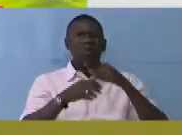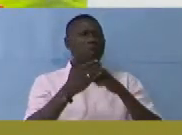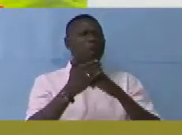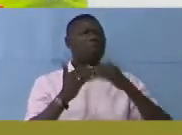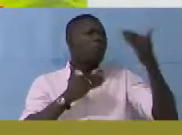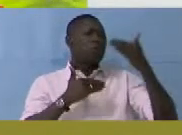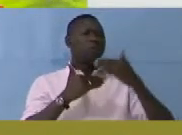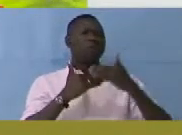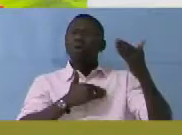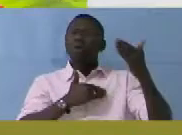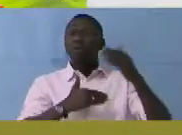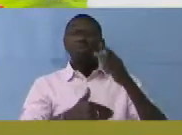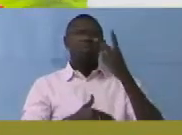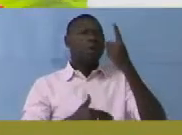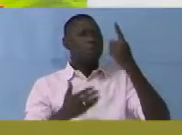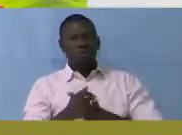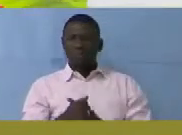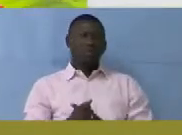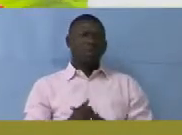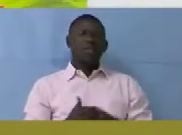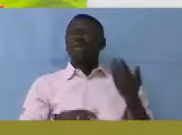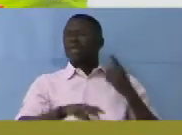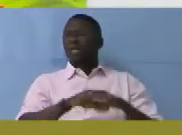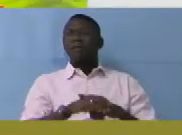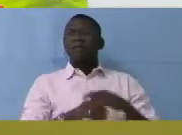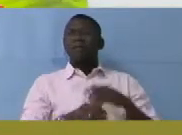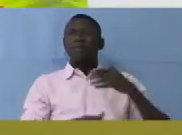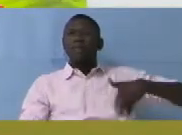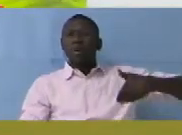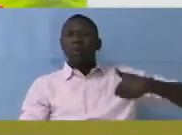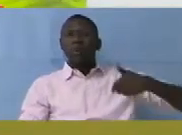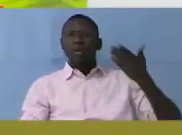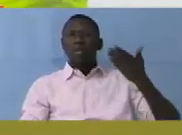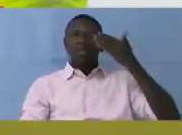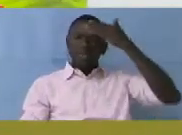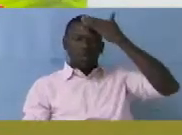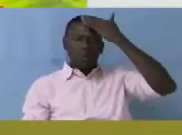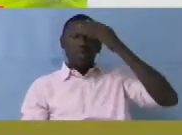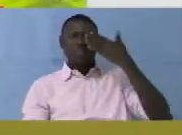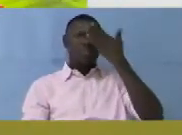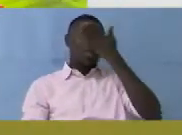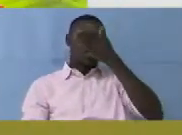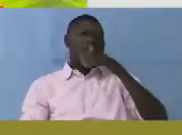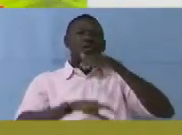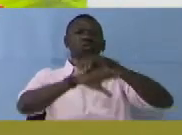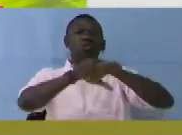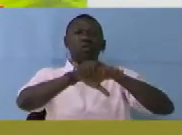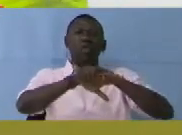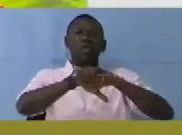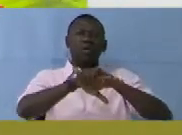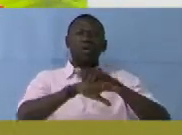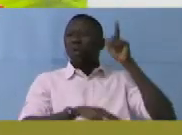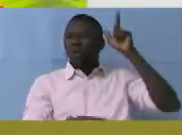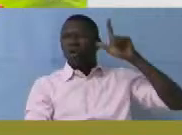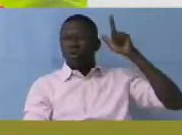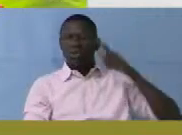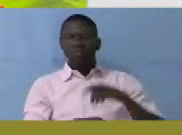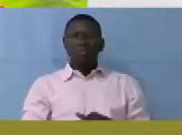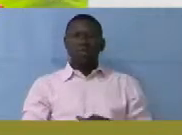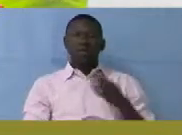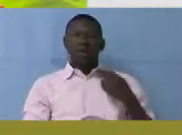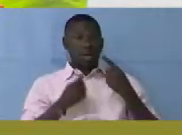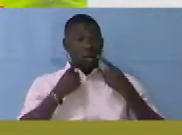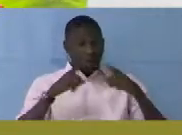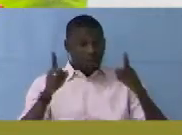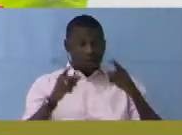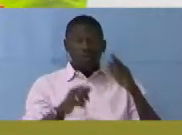this intelligence report was transmitted to him and then he said he's coming back. Namira lead